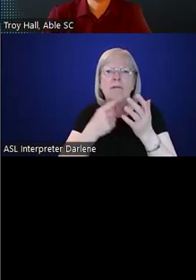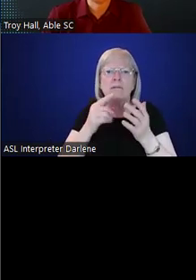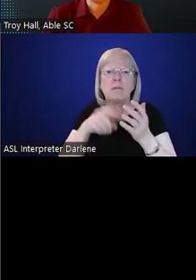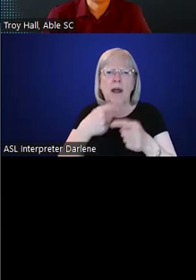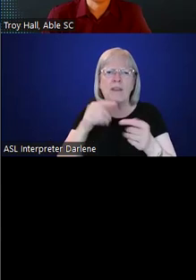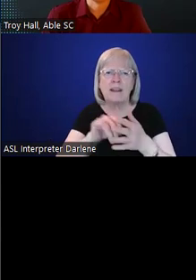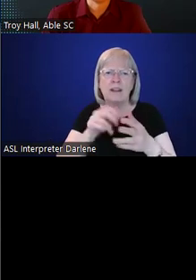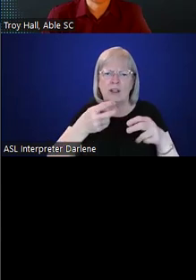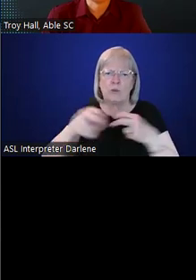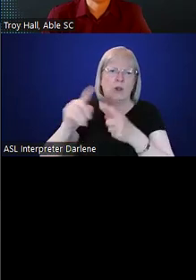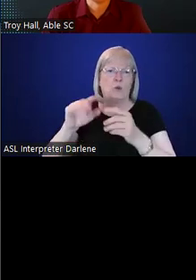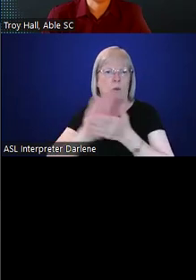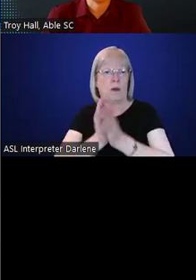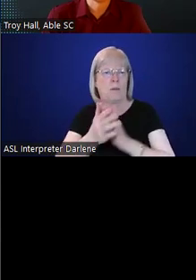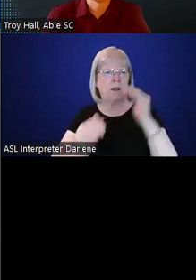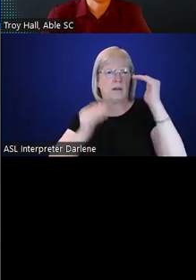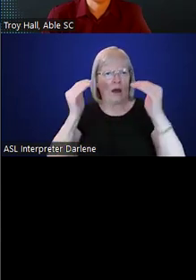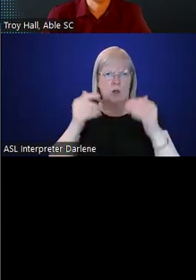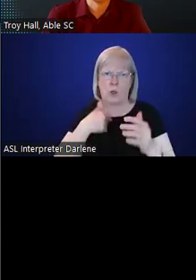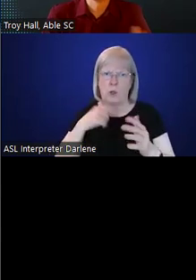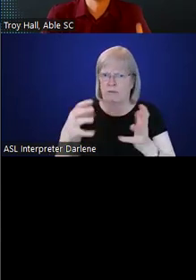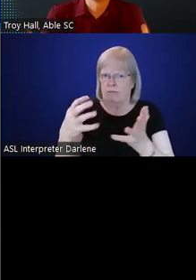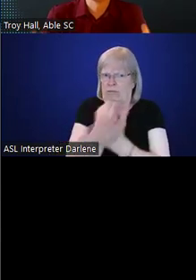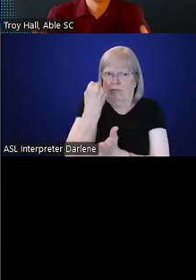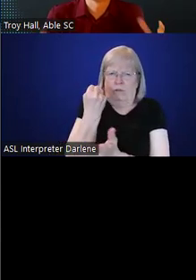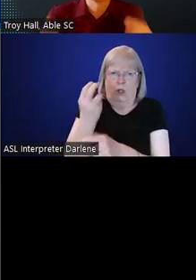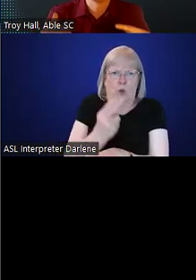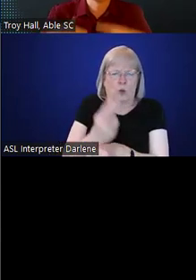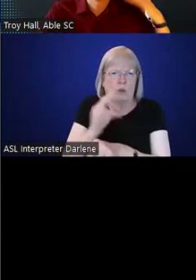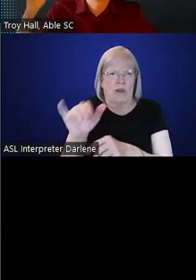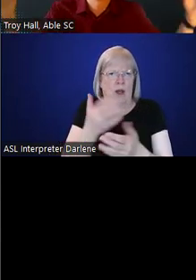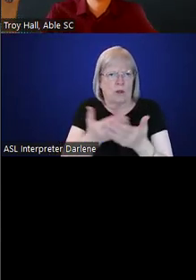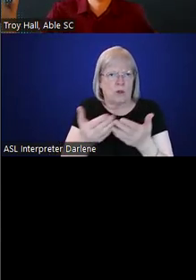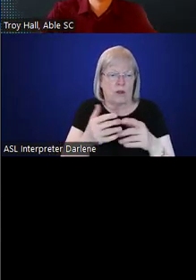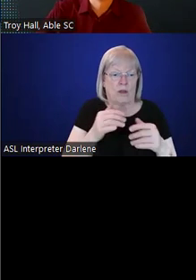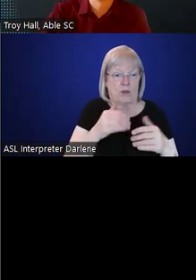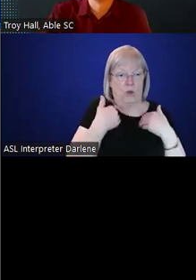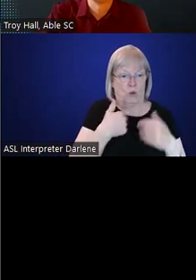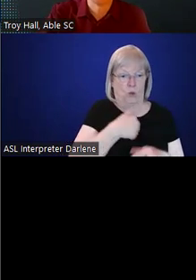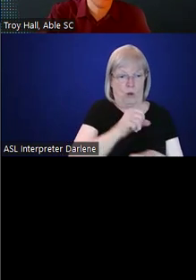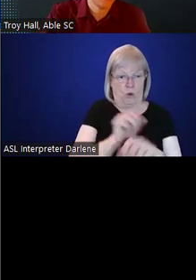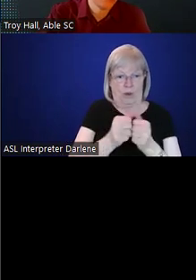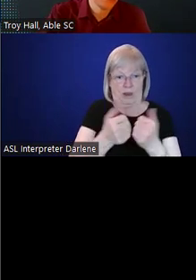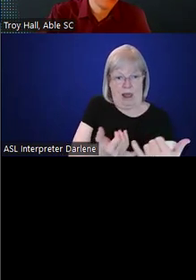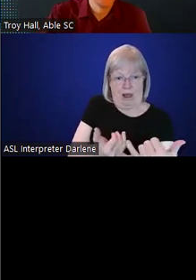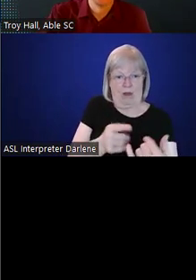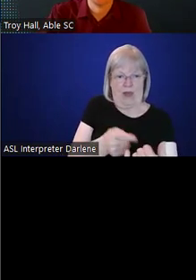want to tap into this really powerful resource, right? The youth we're working with can in fact help other youth build this